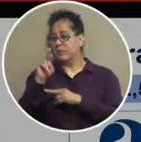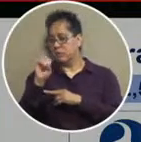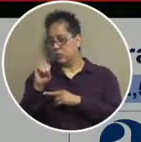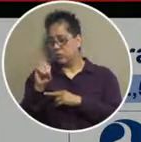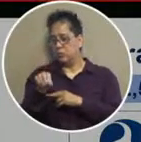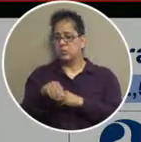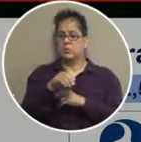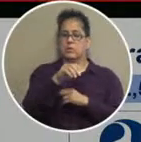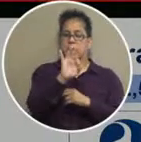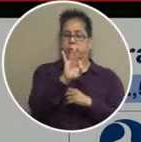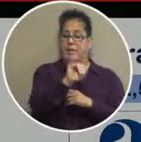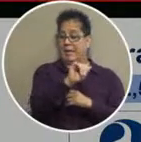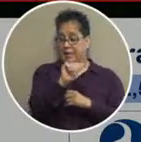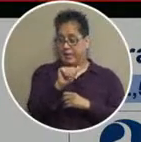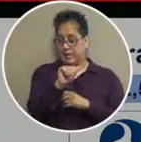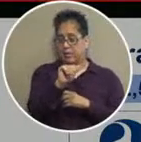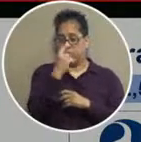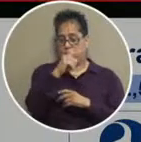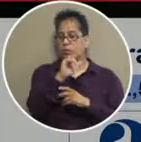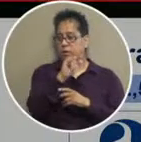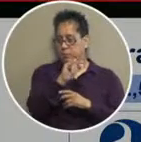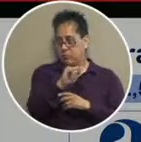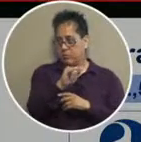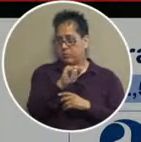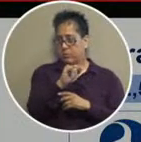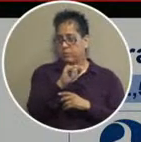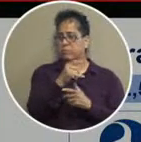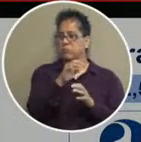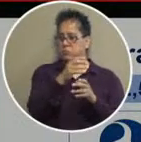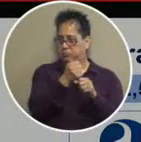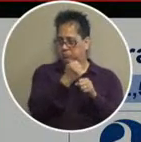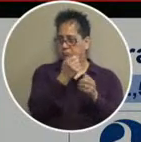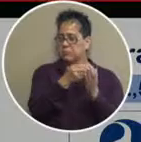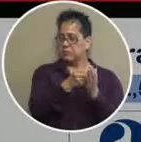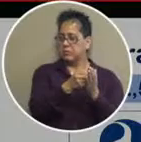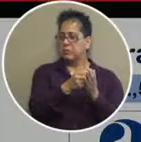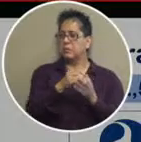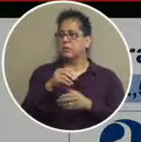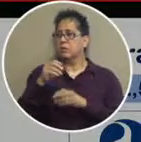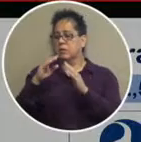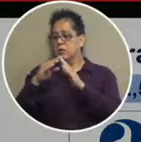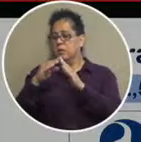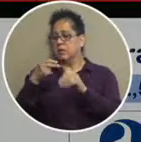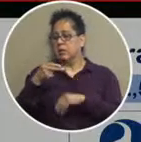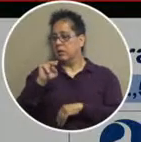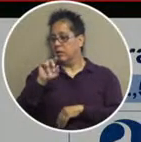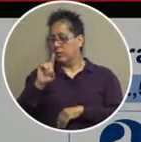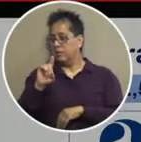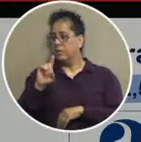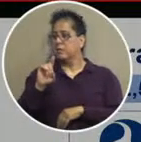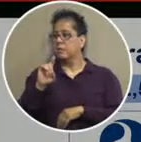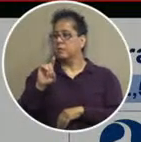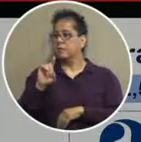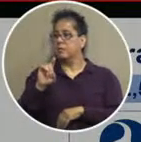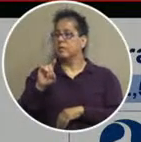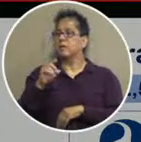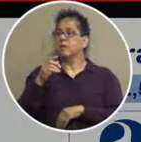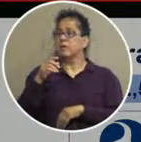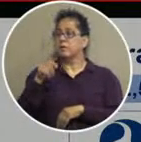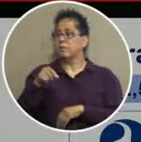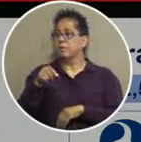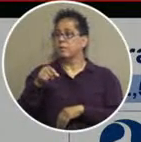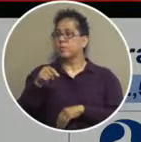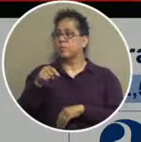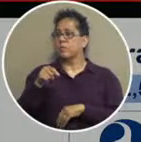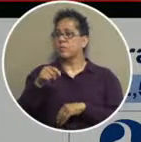additional money from the FAA for the international airport, money from the Housing and Urban Development, also from the